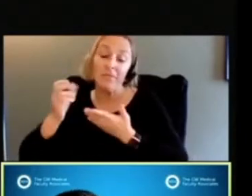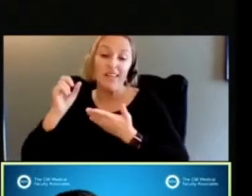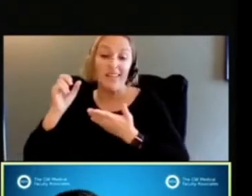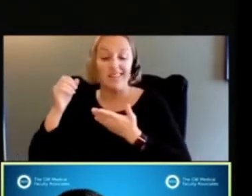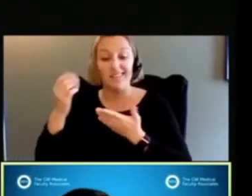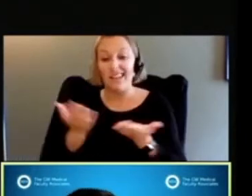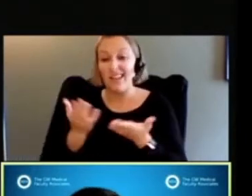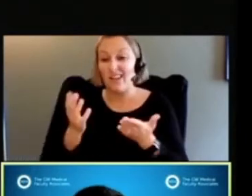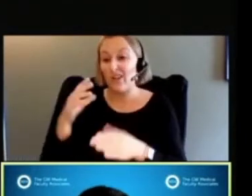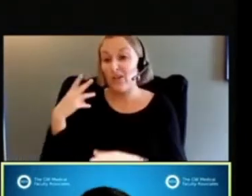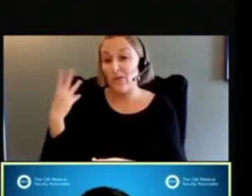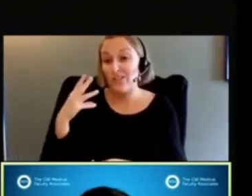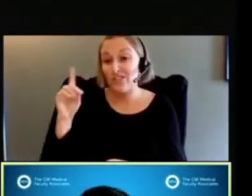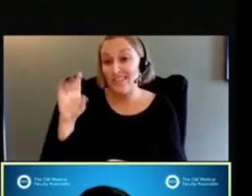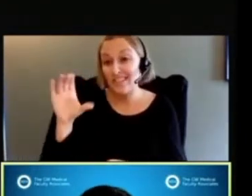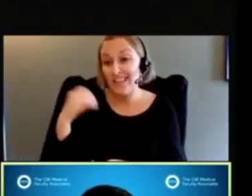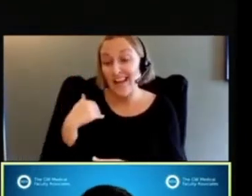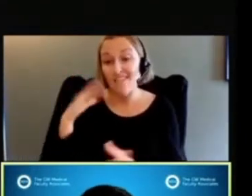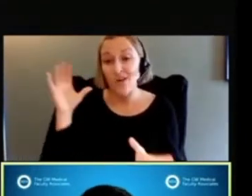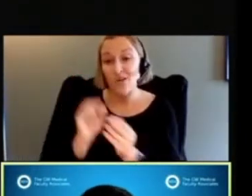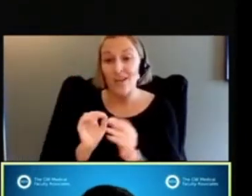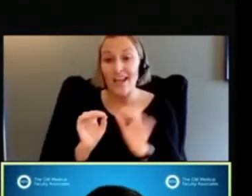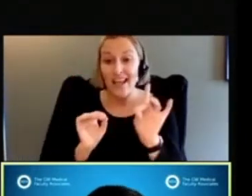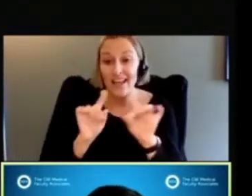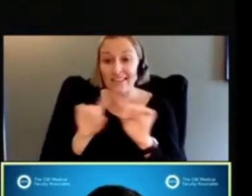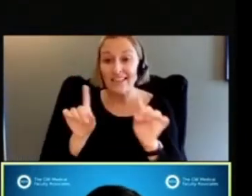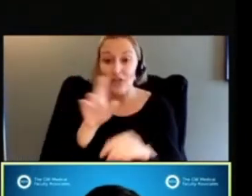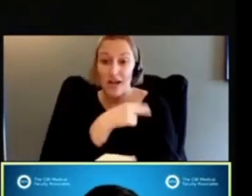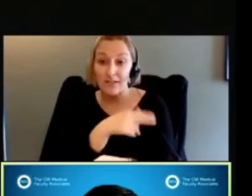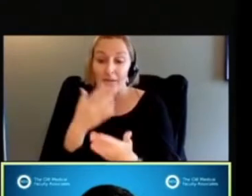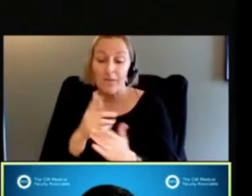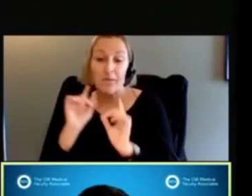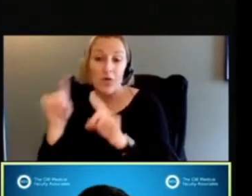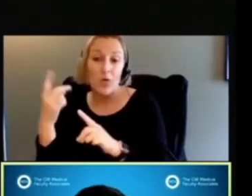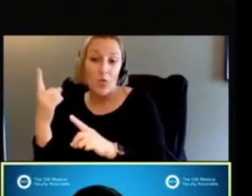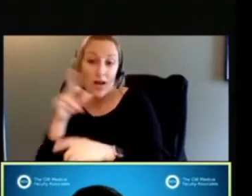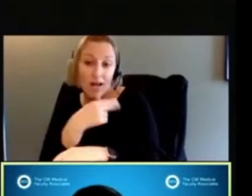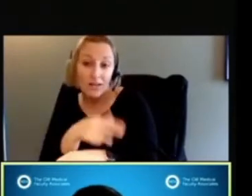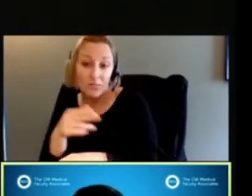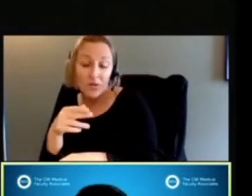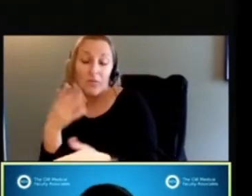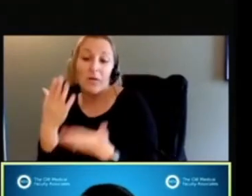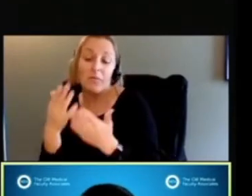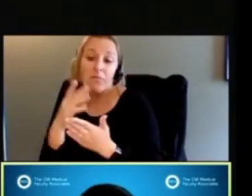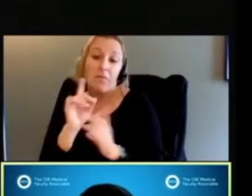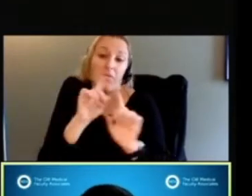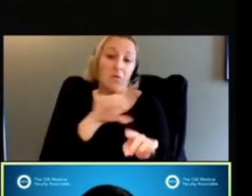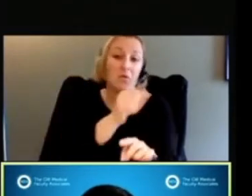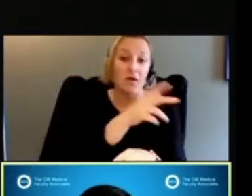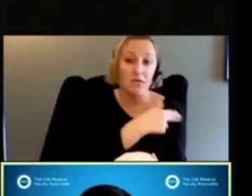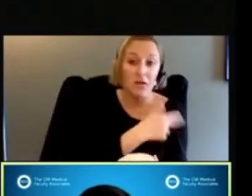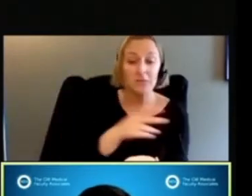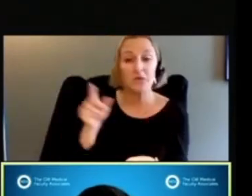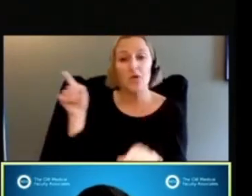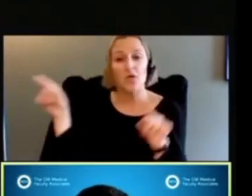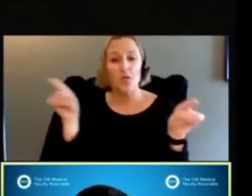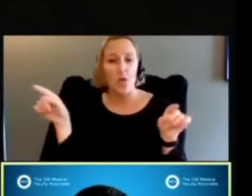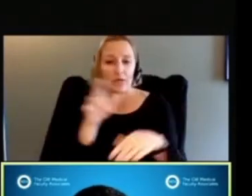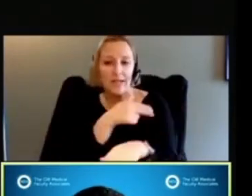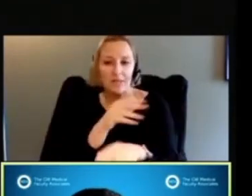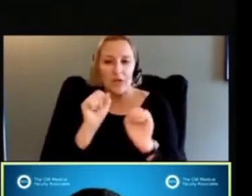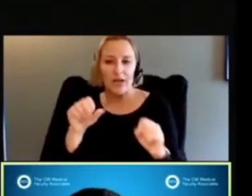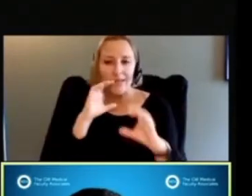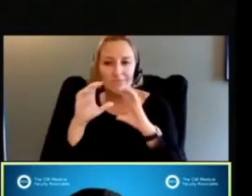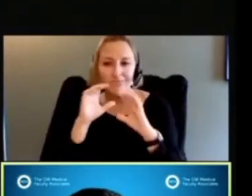different hospitals. You could end up, you know, getting your care at Georgetown, but ending up in the ED at GW. And sharing of that data, of course, is